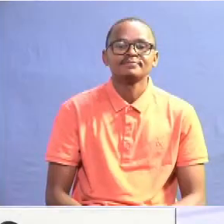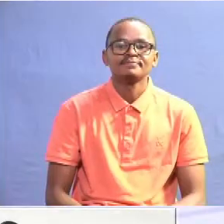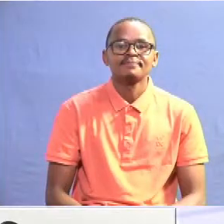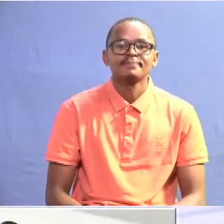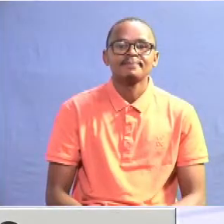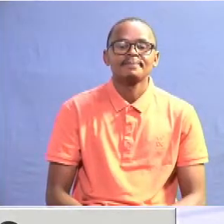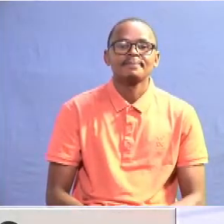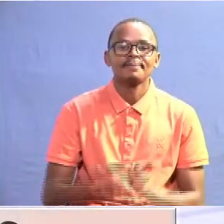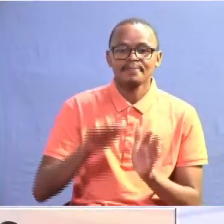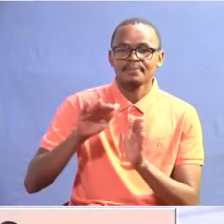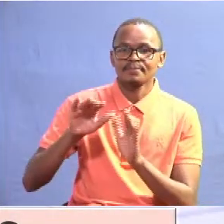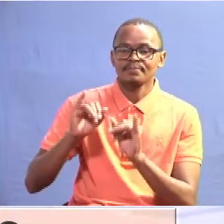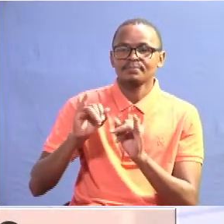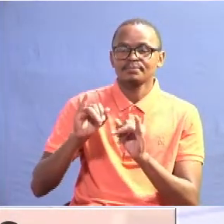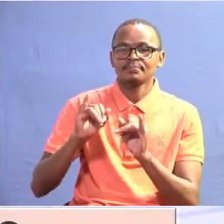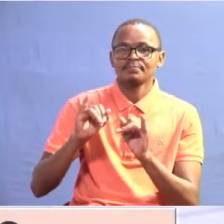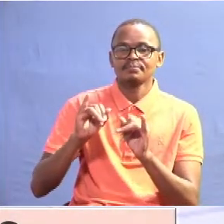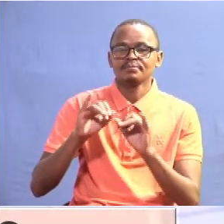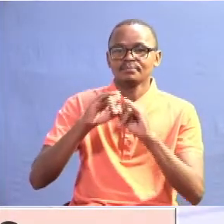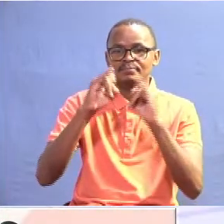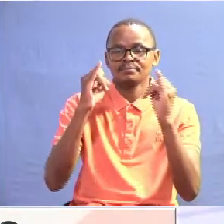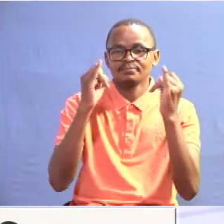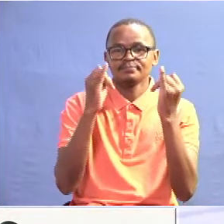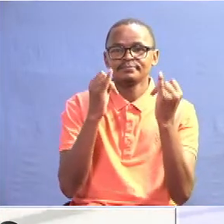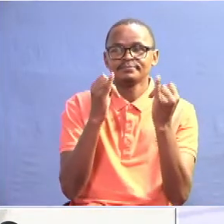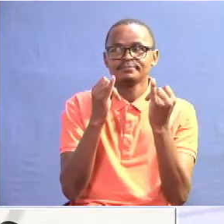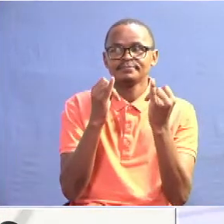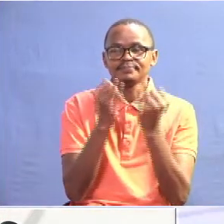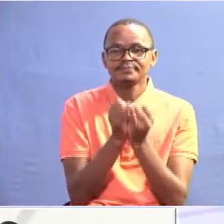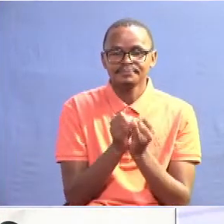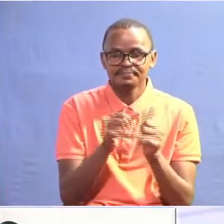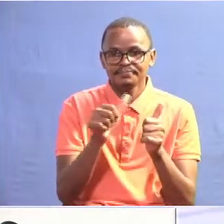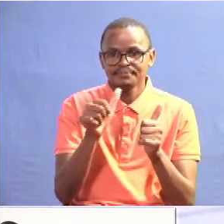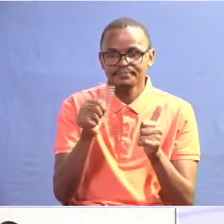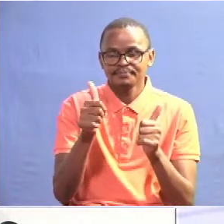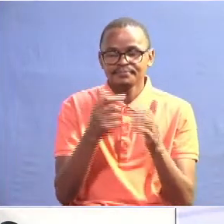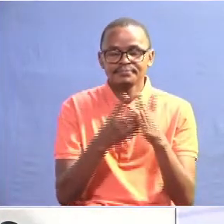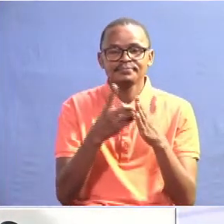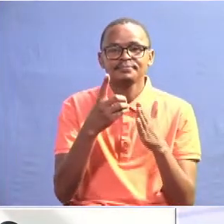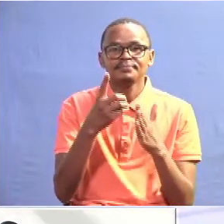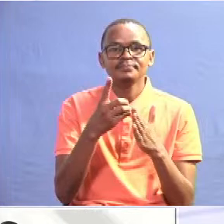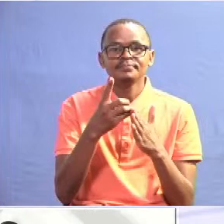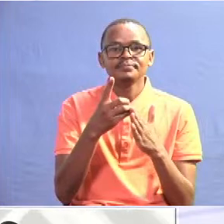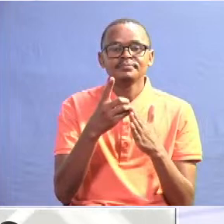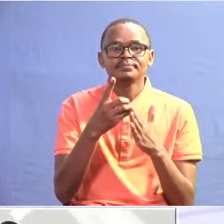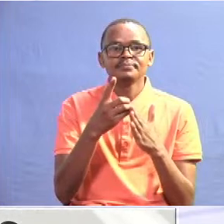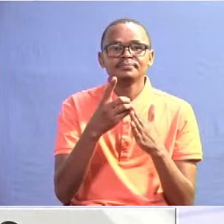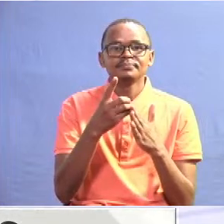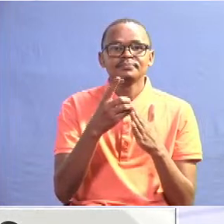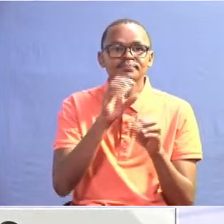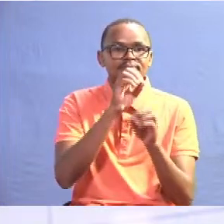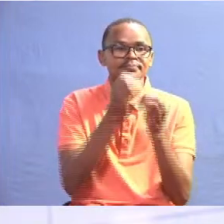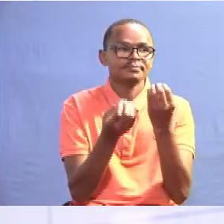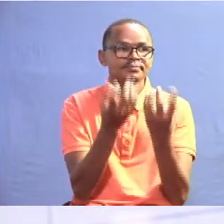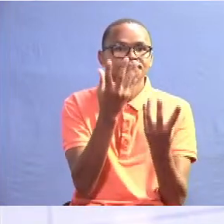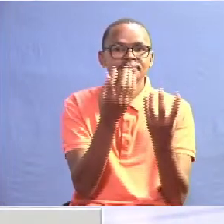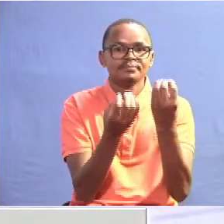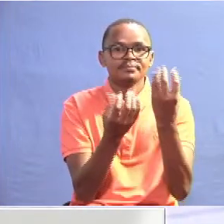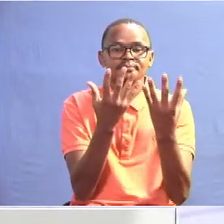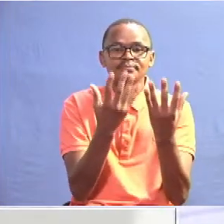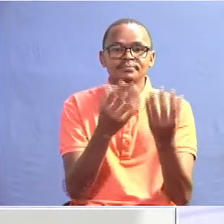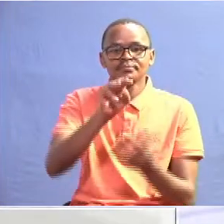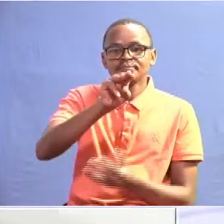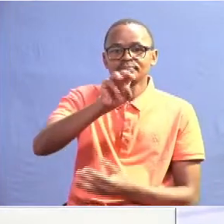Now, crossing the borders are, or rather, some other latest development. Now, devastating fire swept through